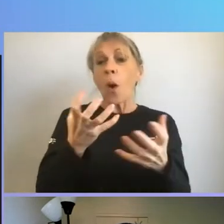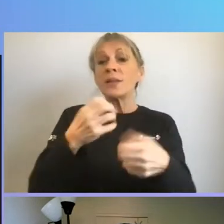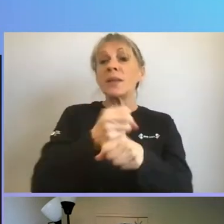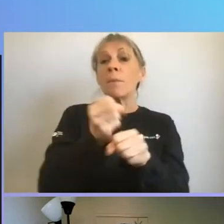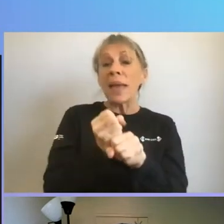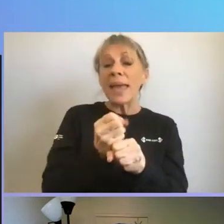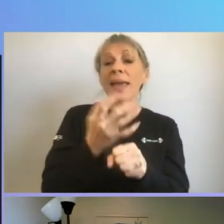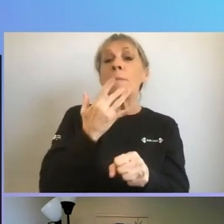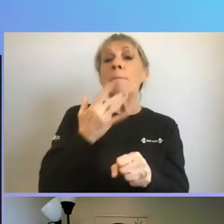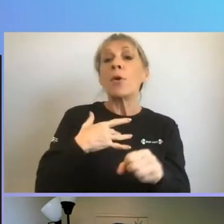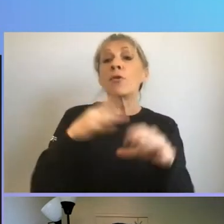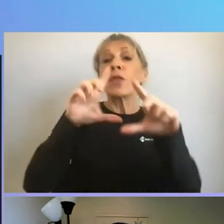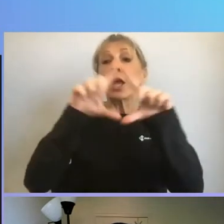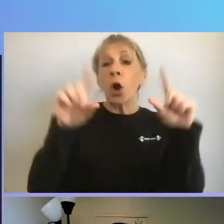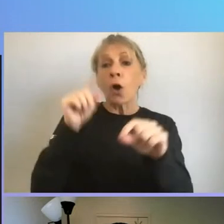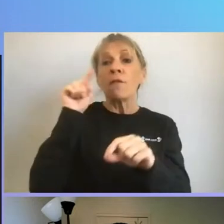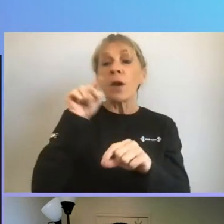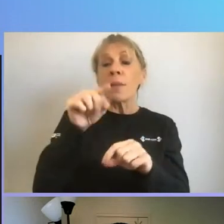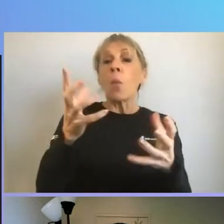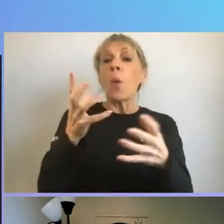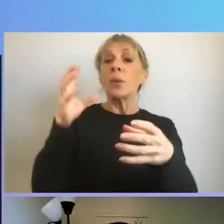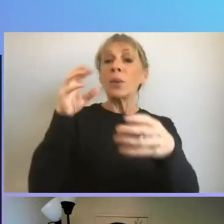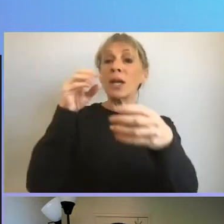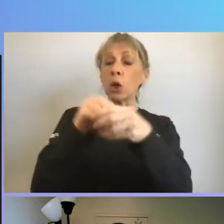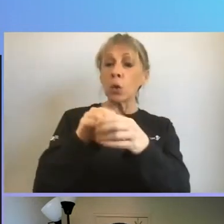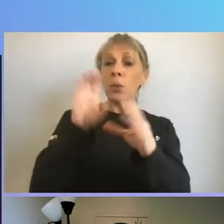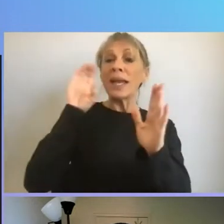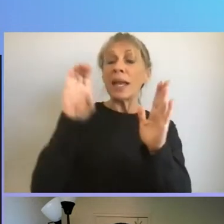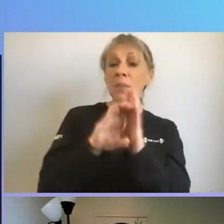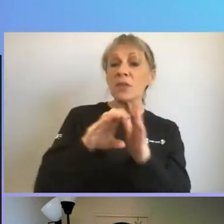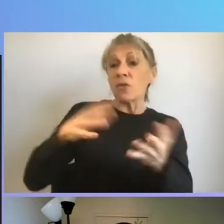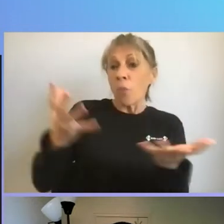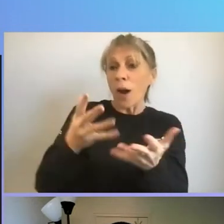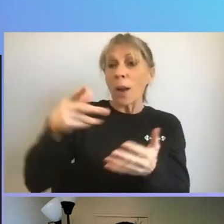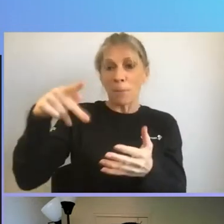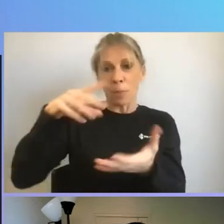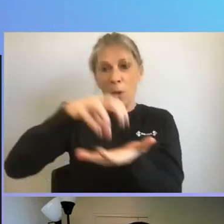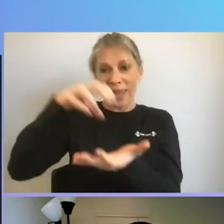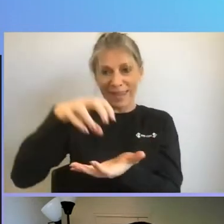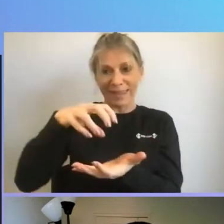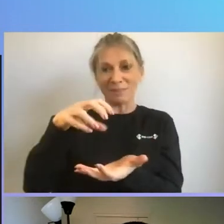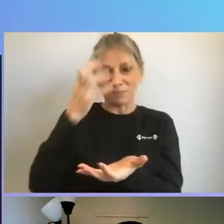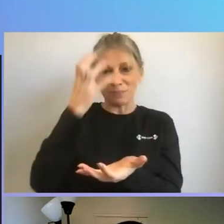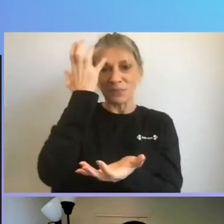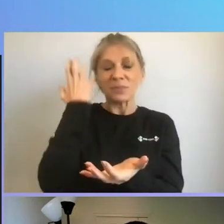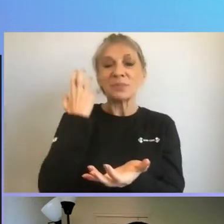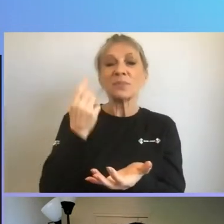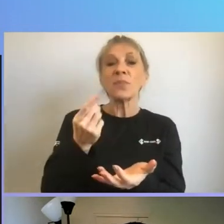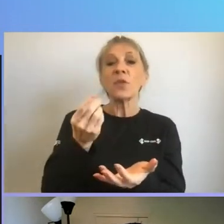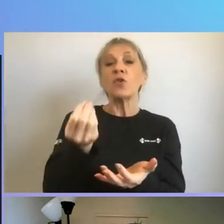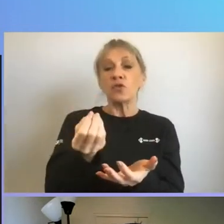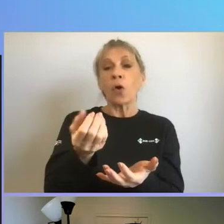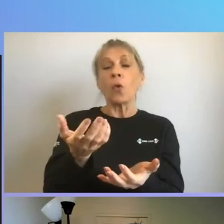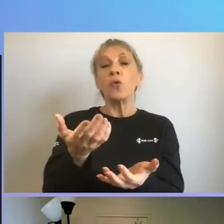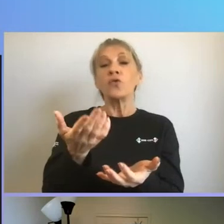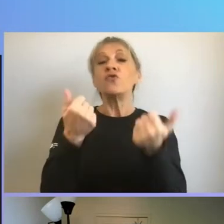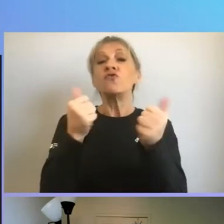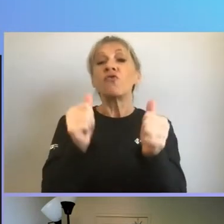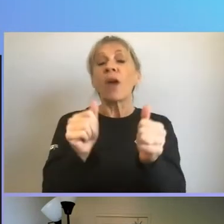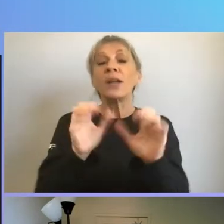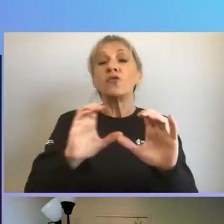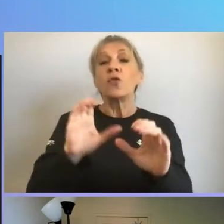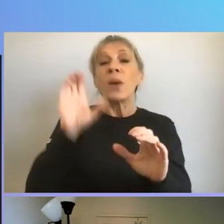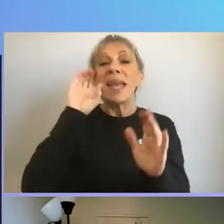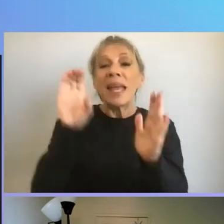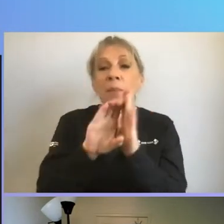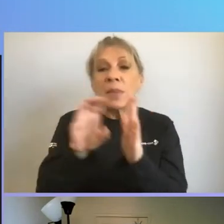for him, and she wants to include an image of a purple cake. So a method is to do this image search. And